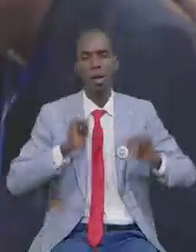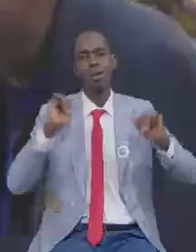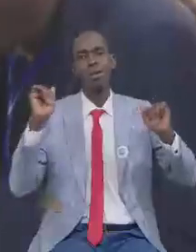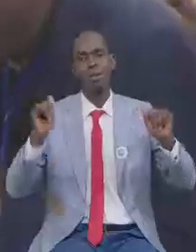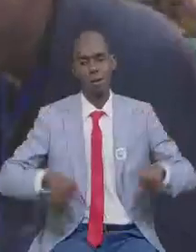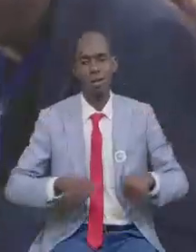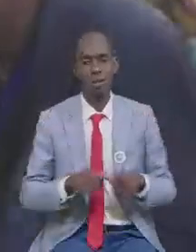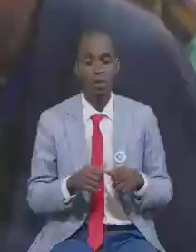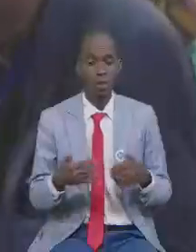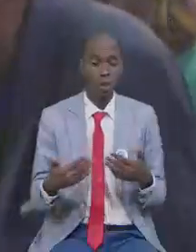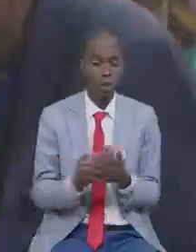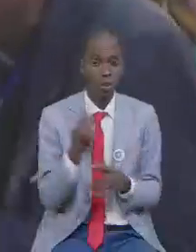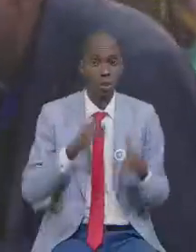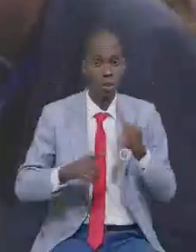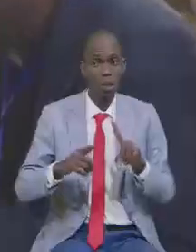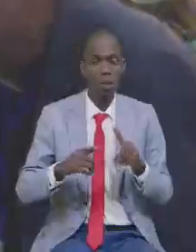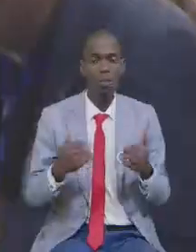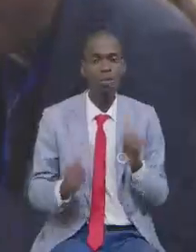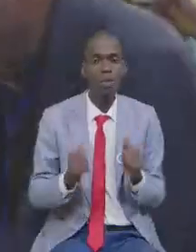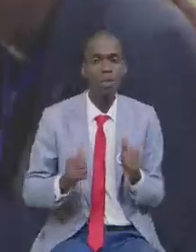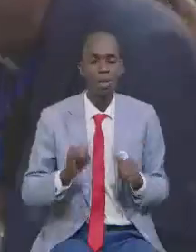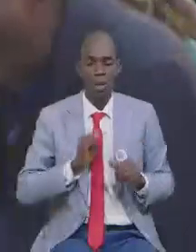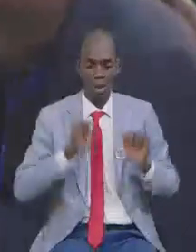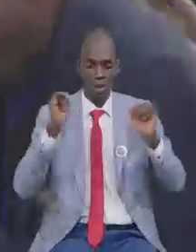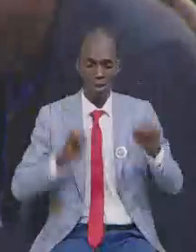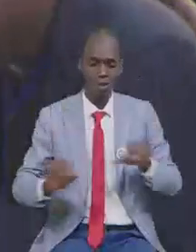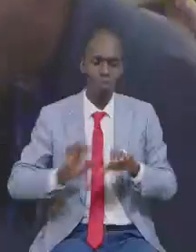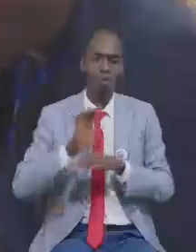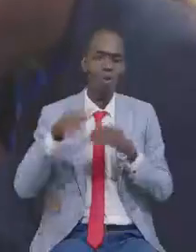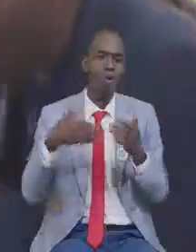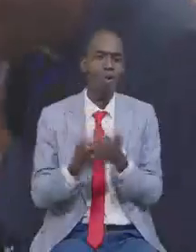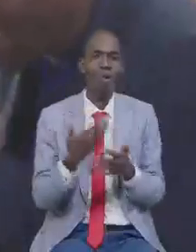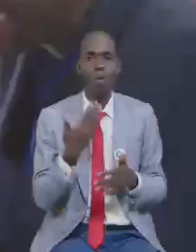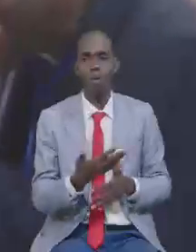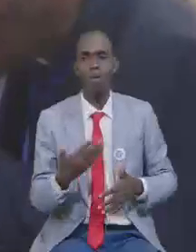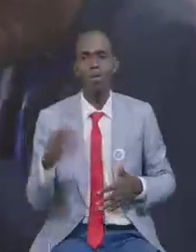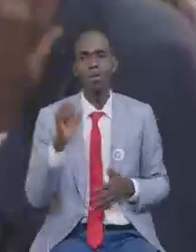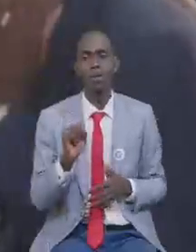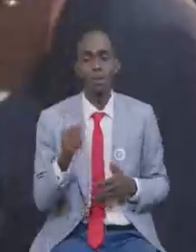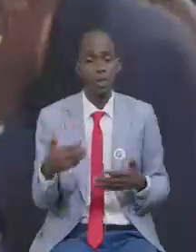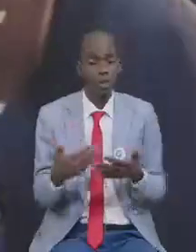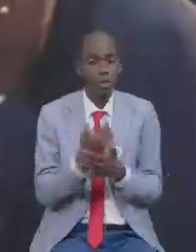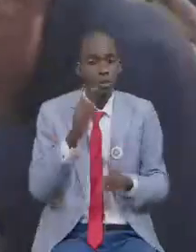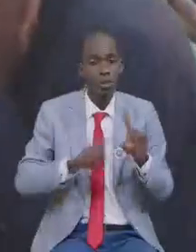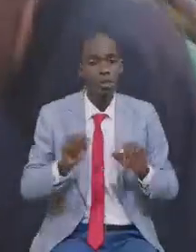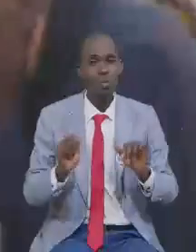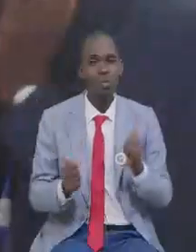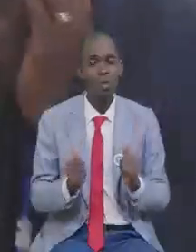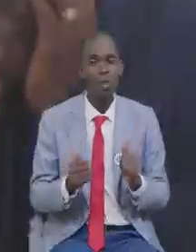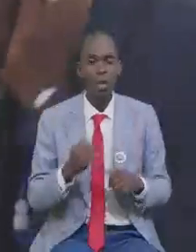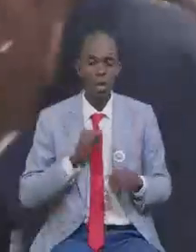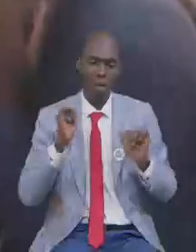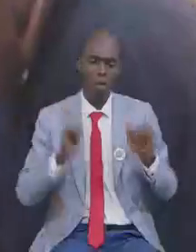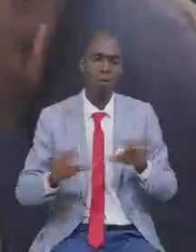New song, I can do all things. New song, I can do all things